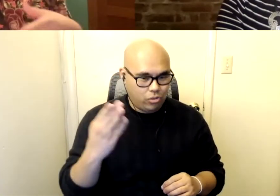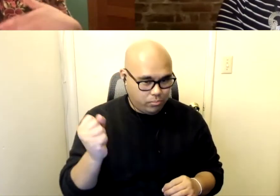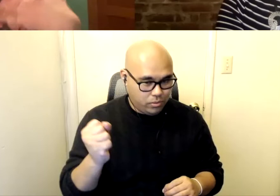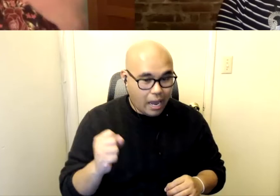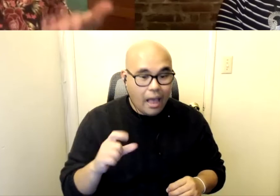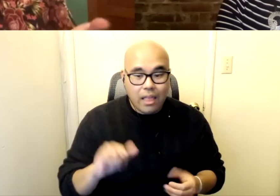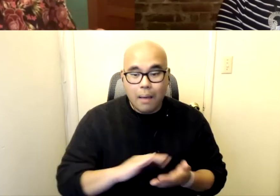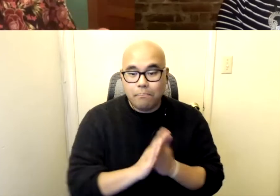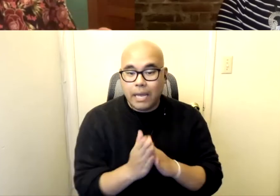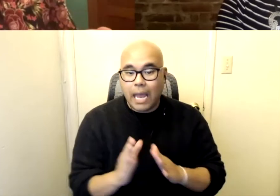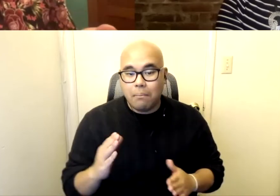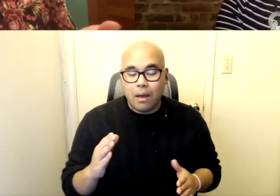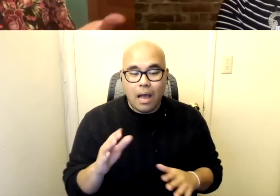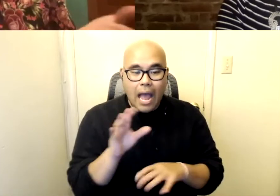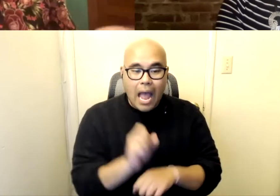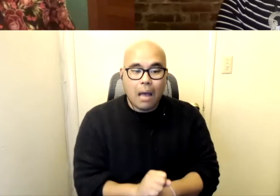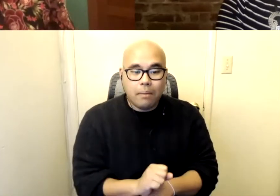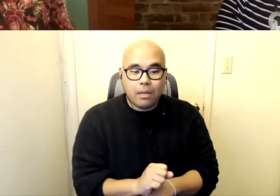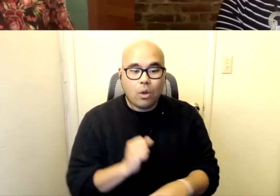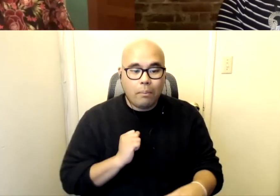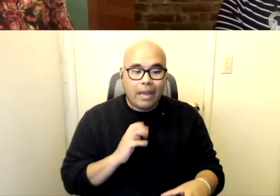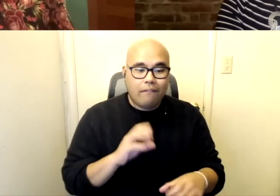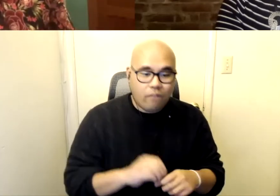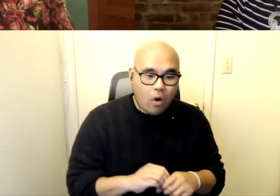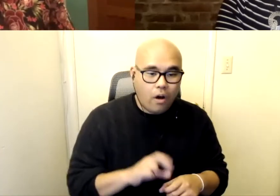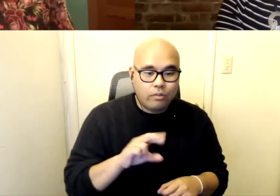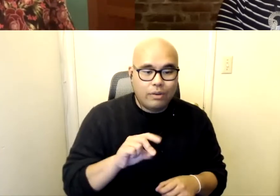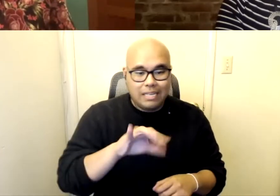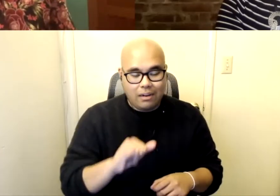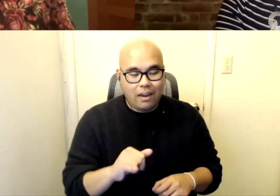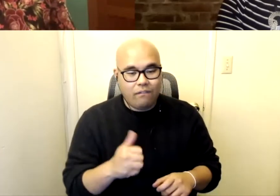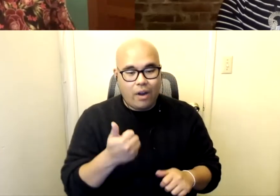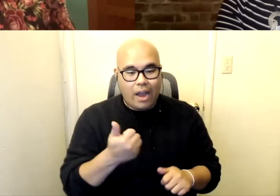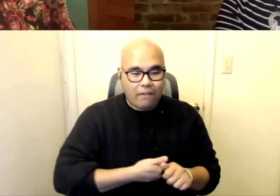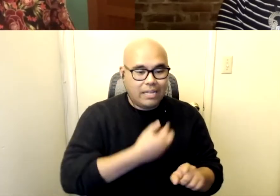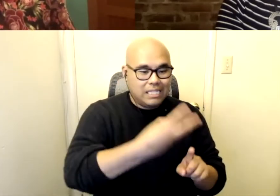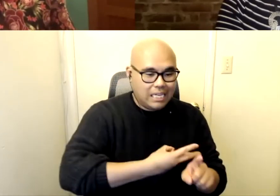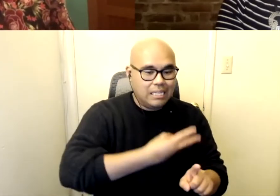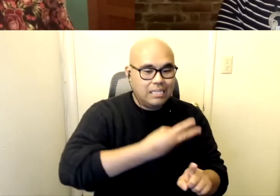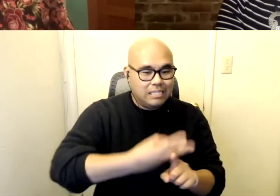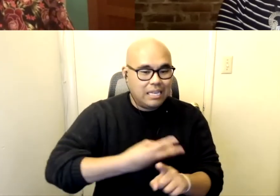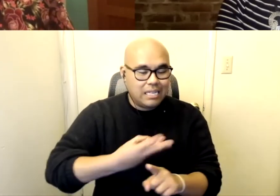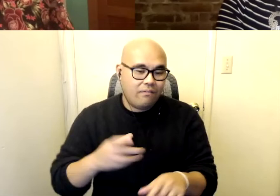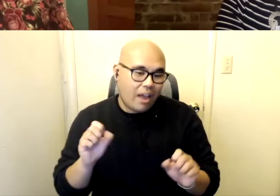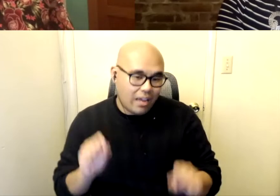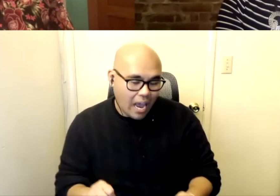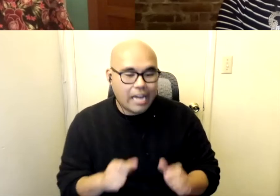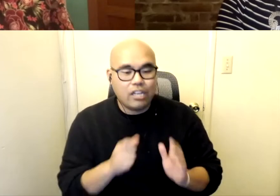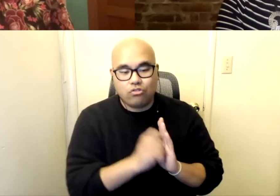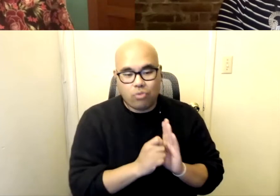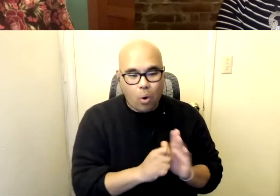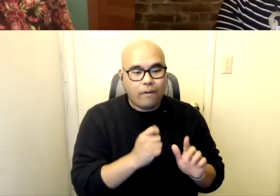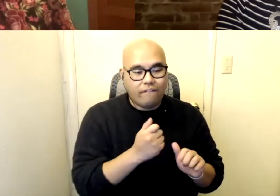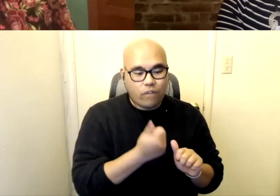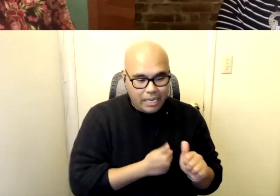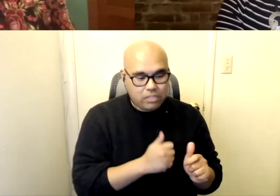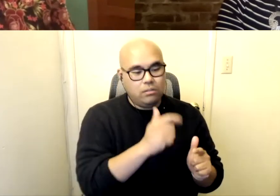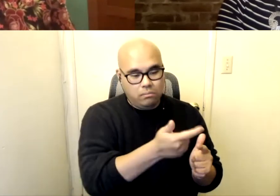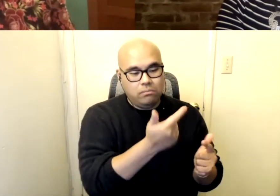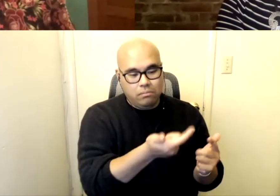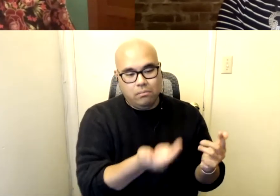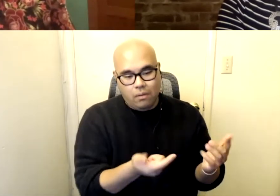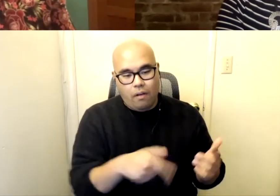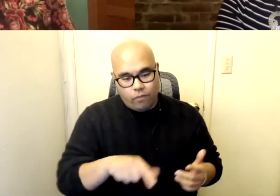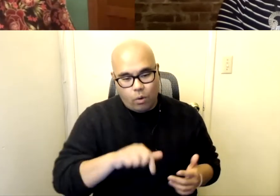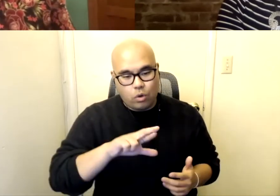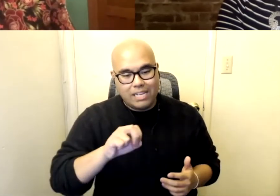habit to go to a residency every 6 months if possible. And really, I just wrote from residency to residency. So I had